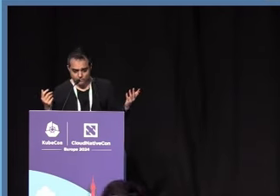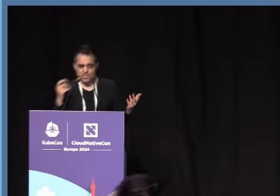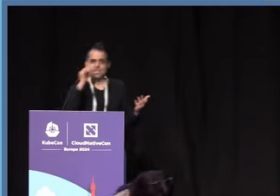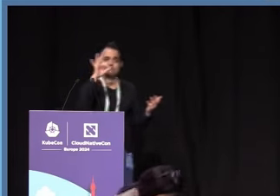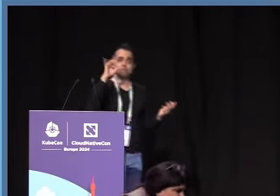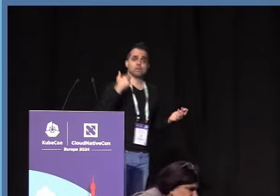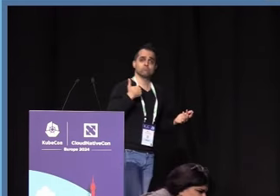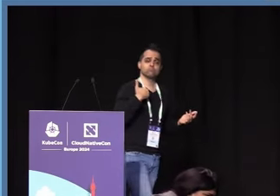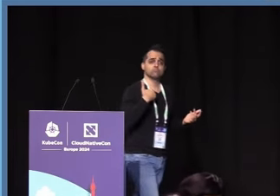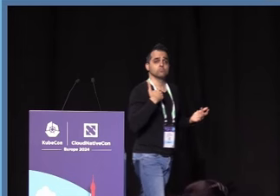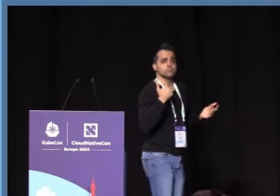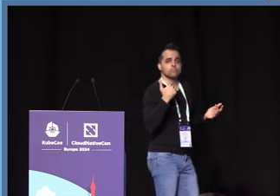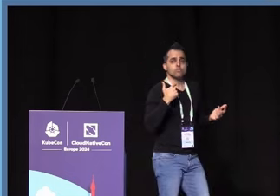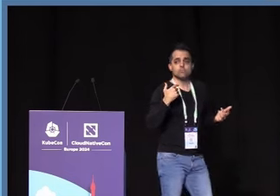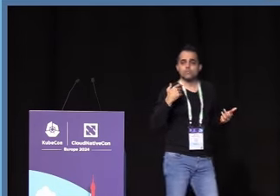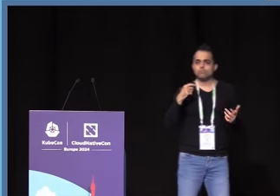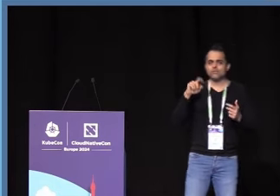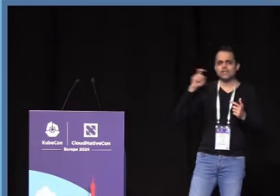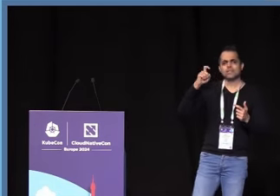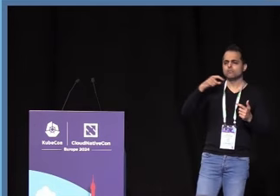what is needed instead of asking us directly.